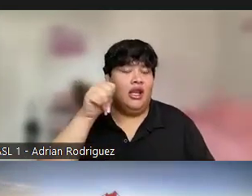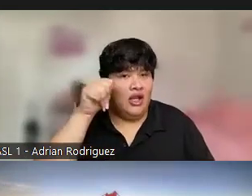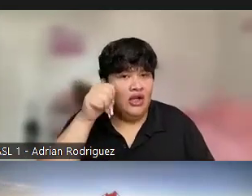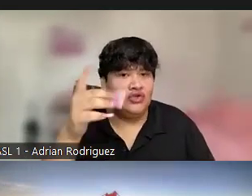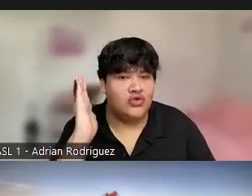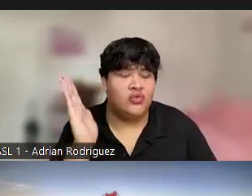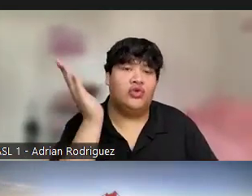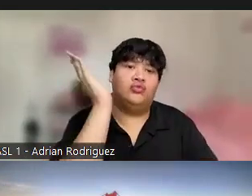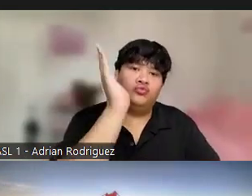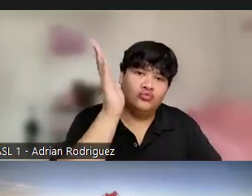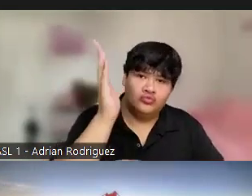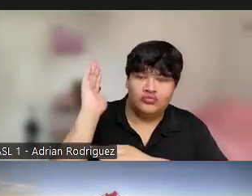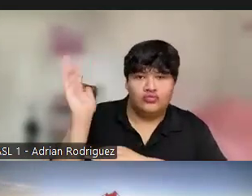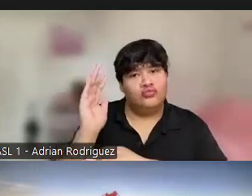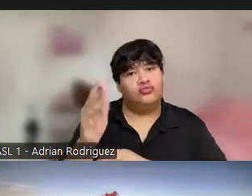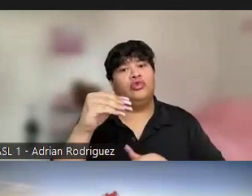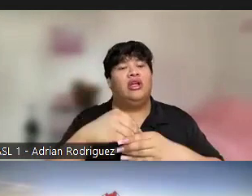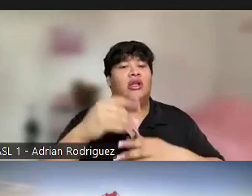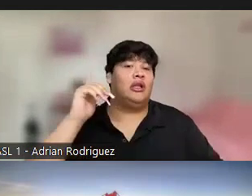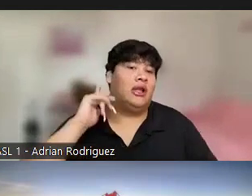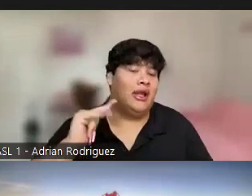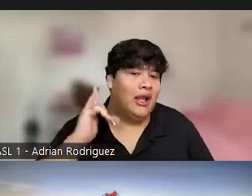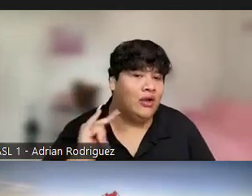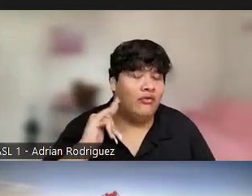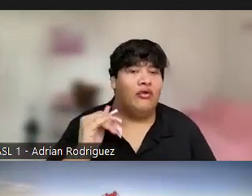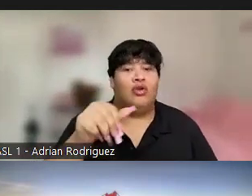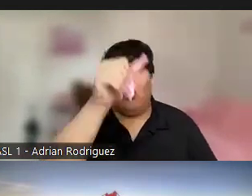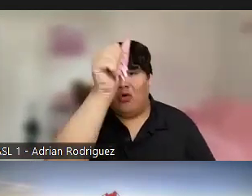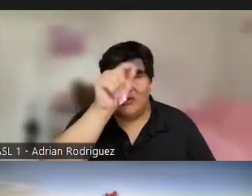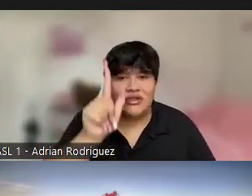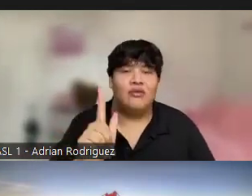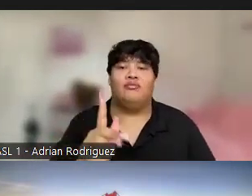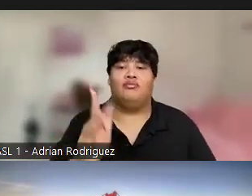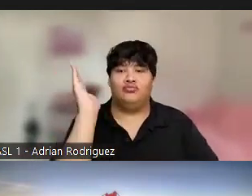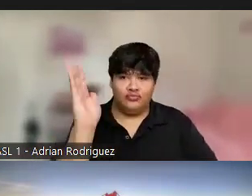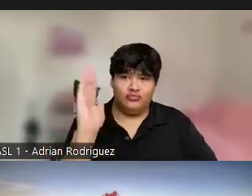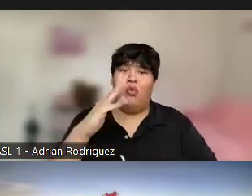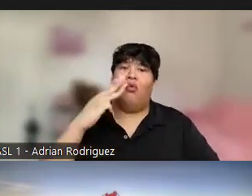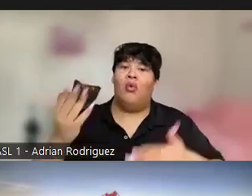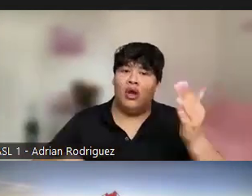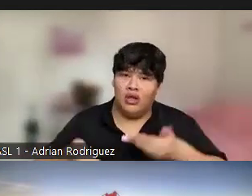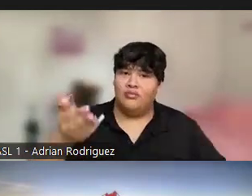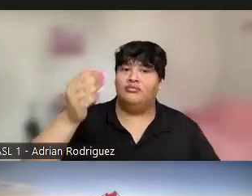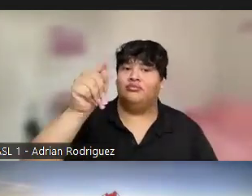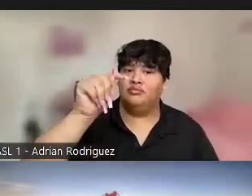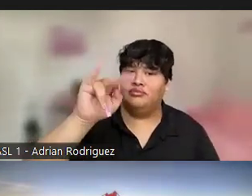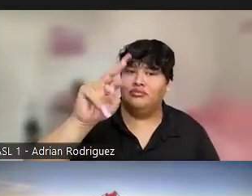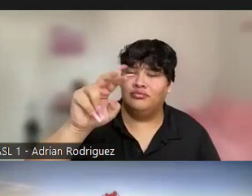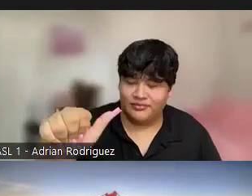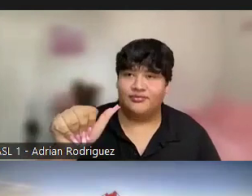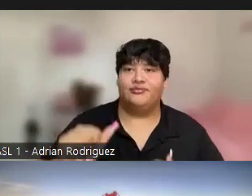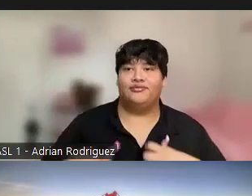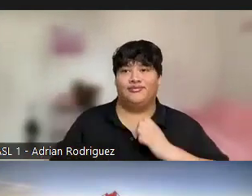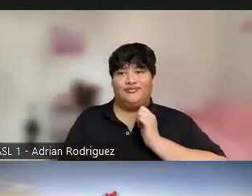an overview of current California investments in Alzheimer's research. Welcome, Tina and